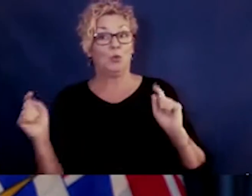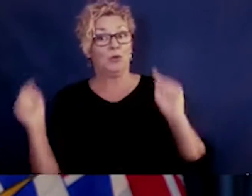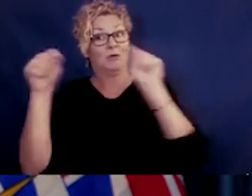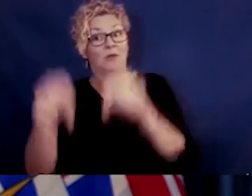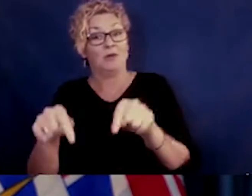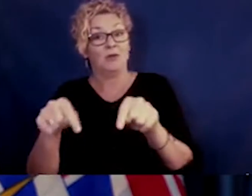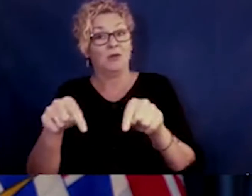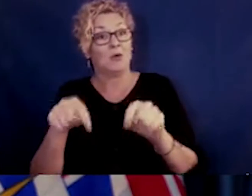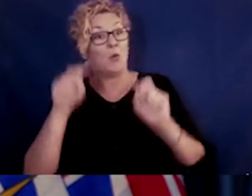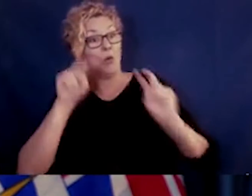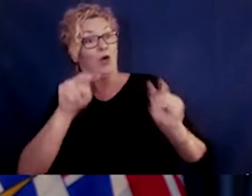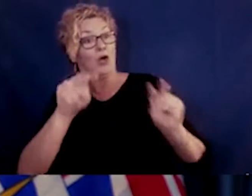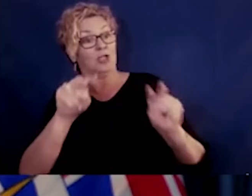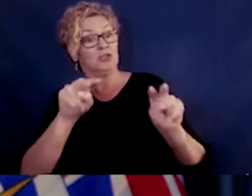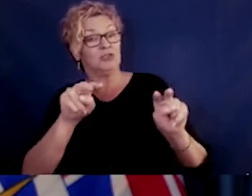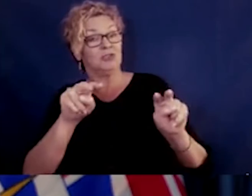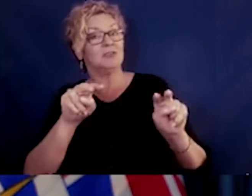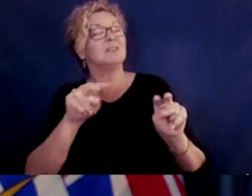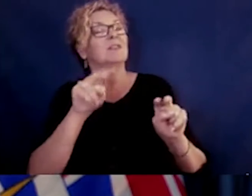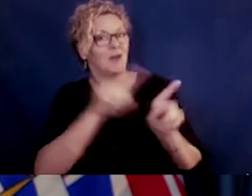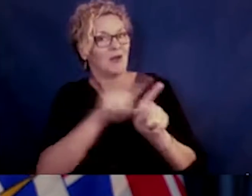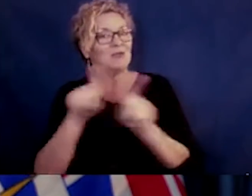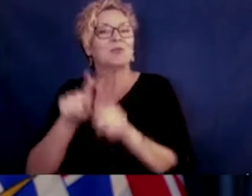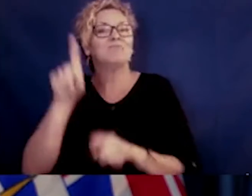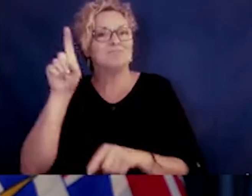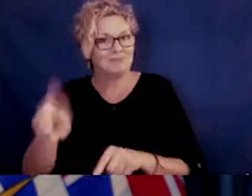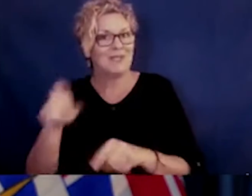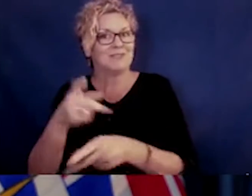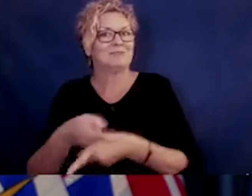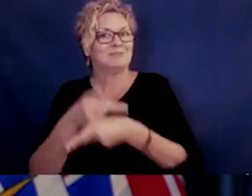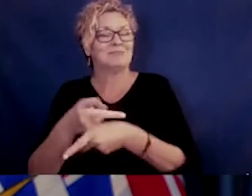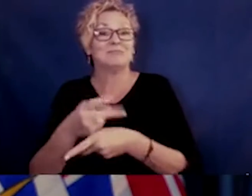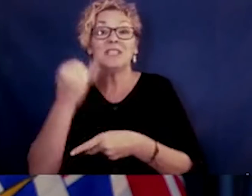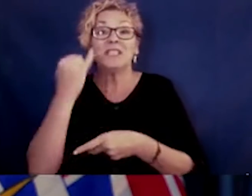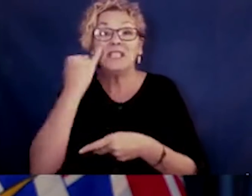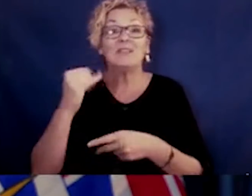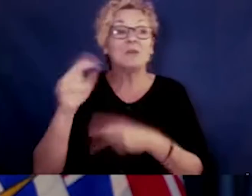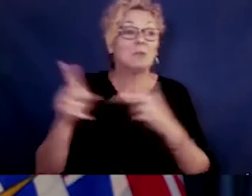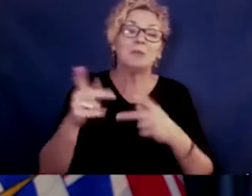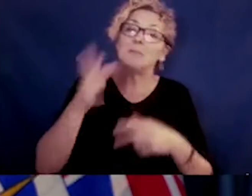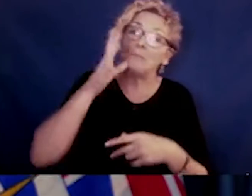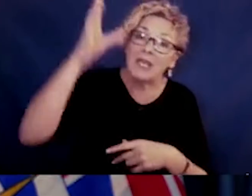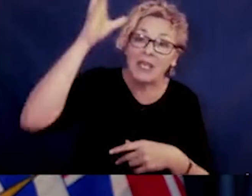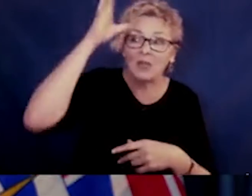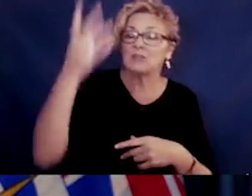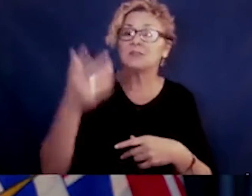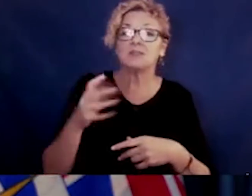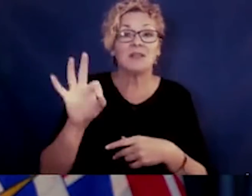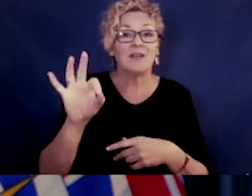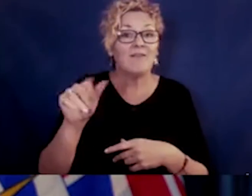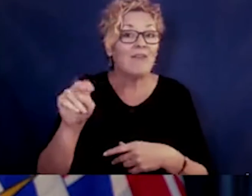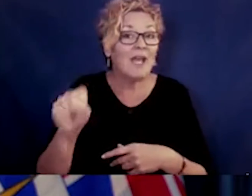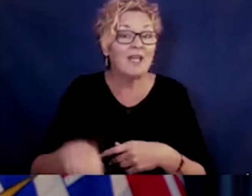more important to limit your time with others on other, whether it's social events or recreational sports and